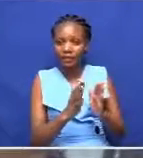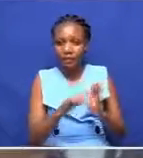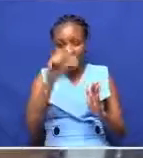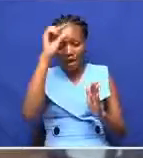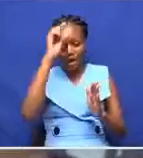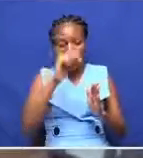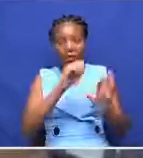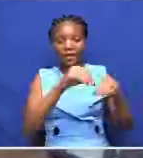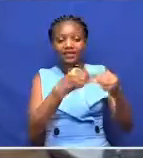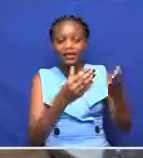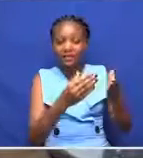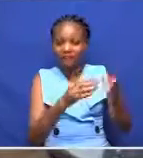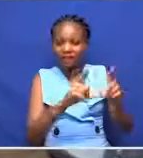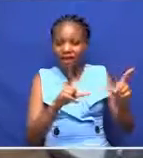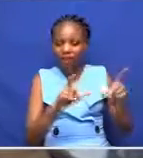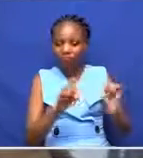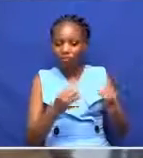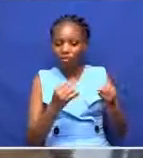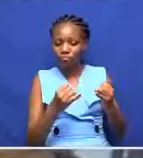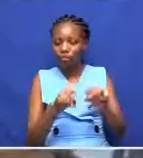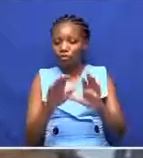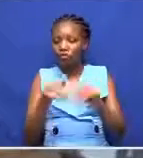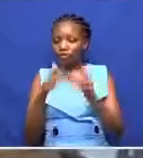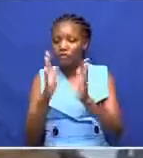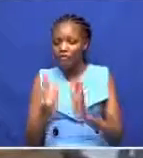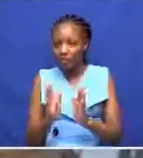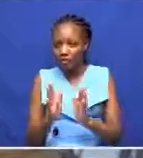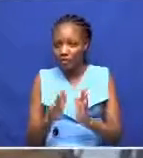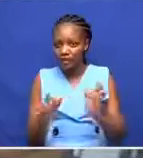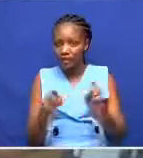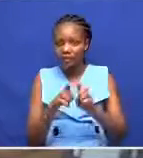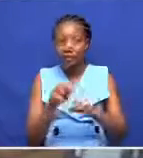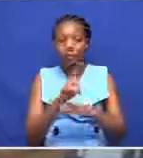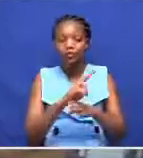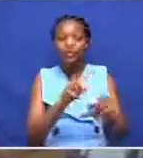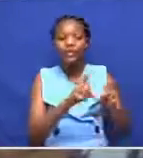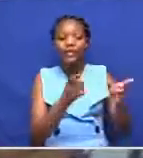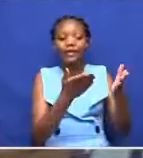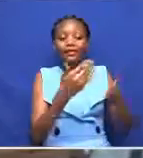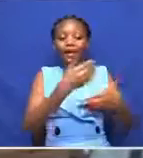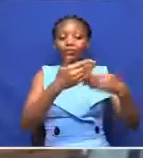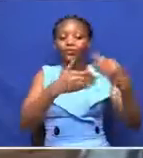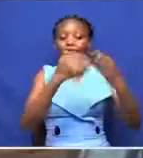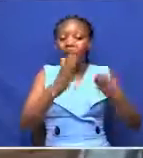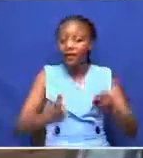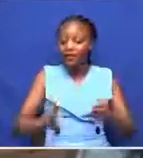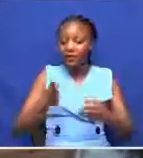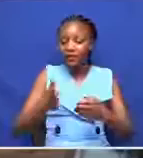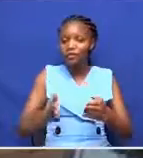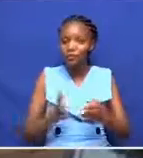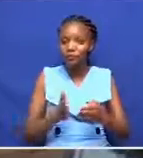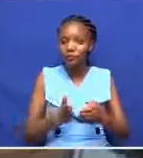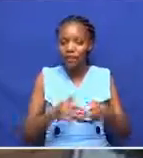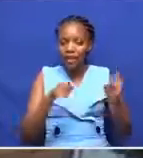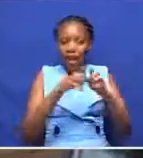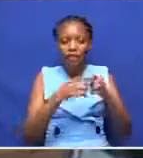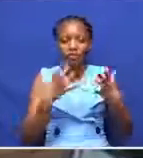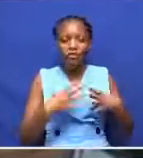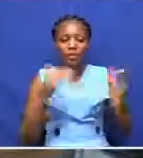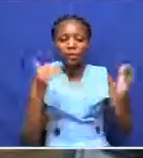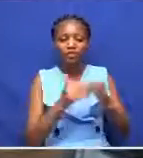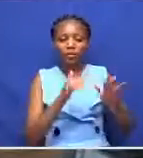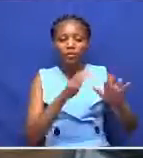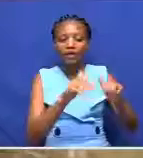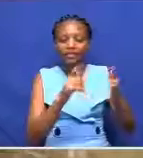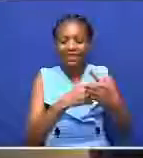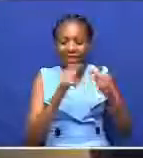need to reclaim and revamp the railways. So these people, we have stopped cultivation from